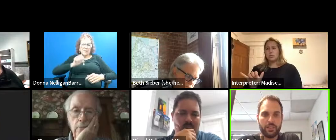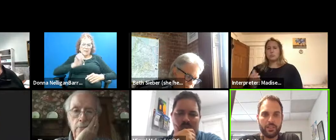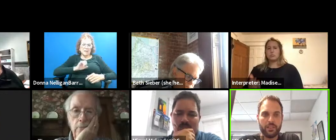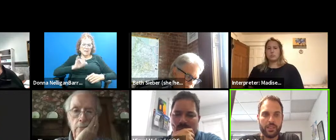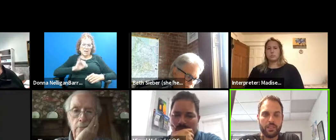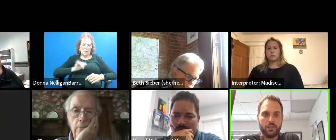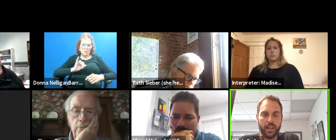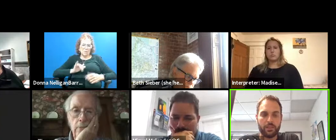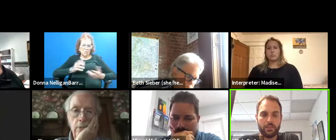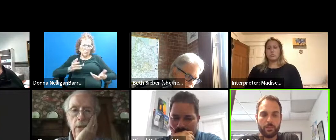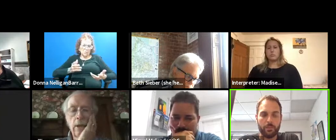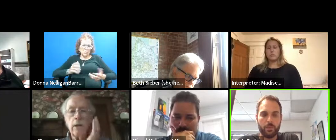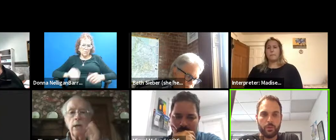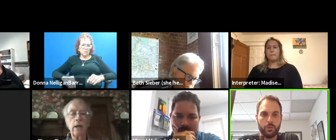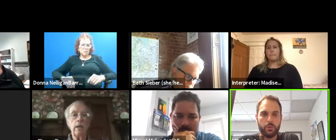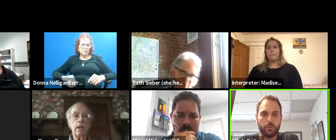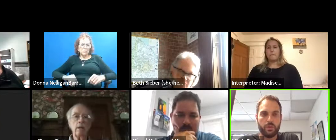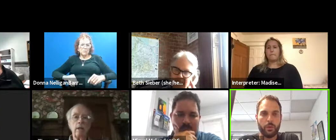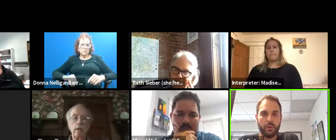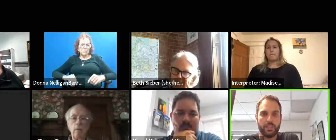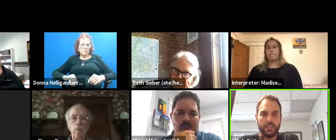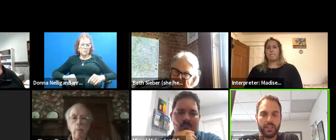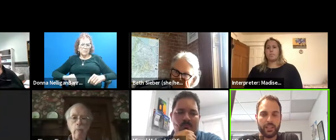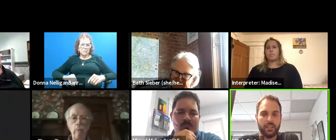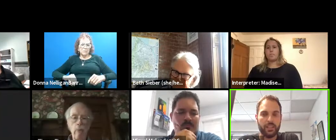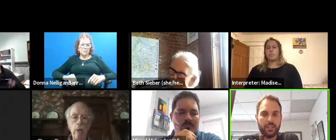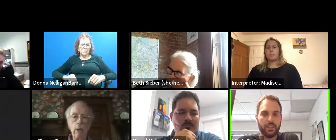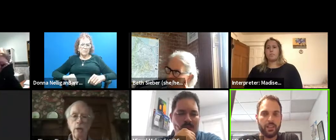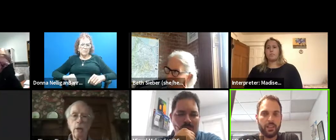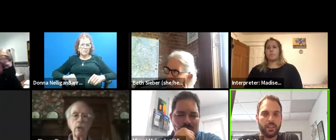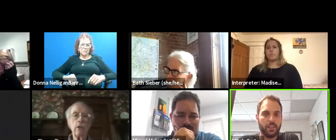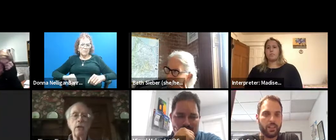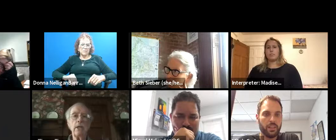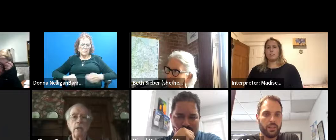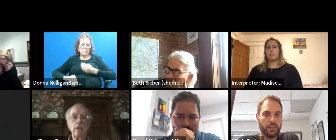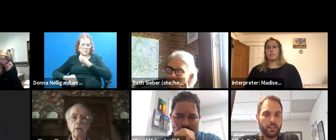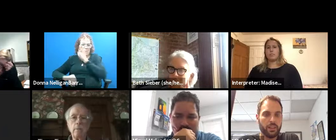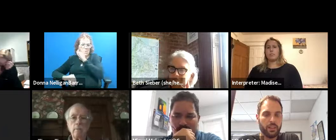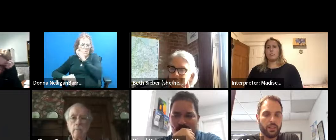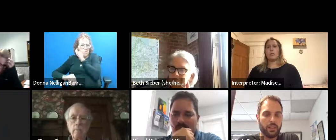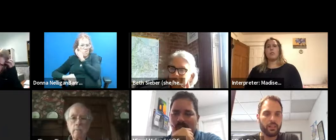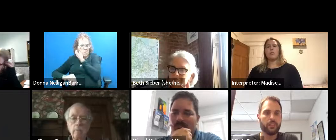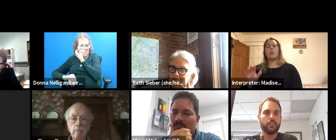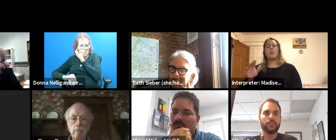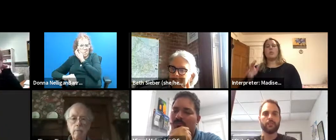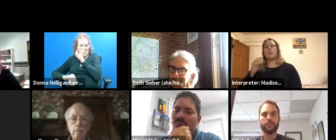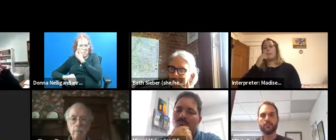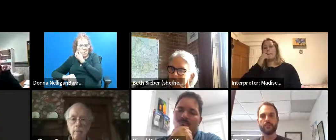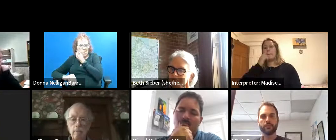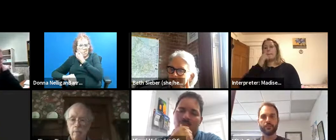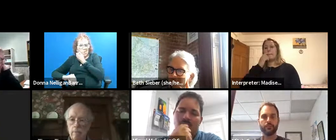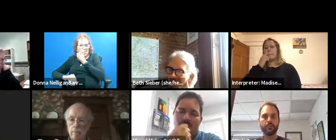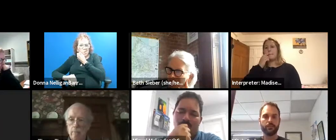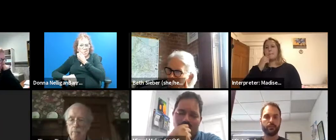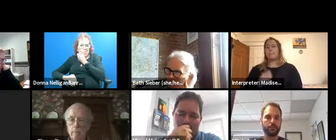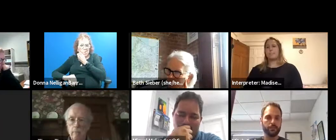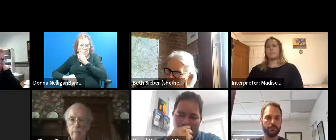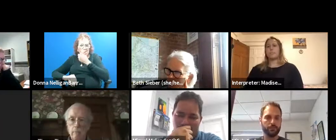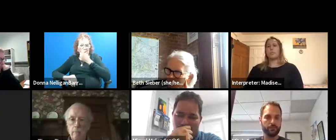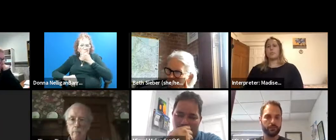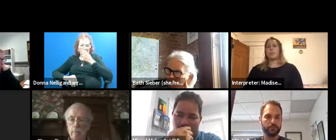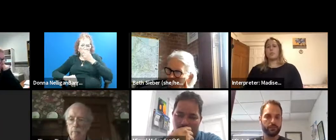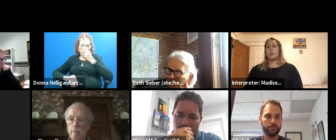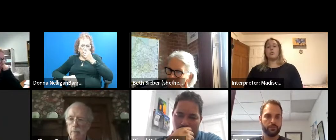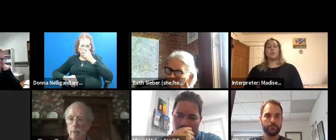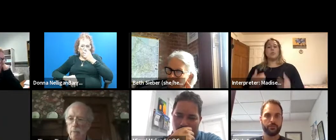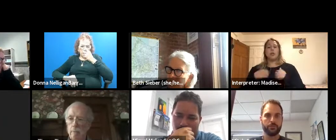to the district council people who deal with this daily. Would it be fair to think that we, based on the data that